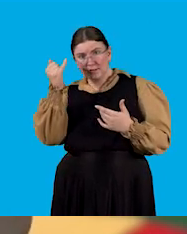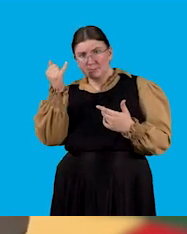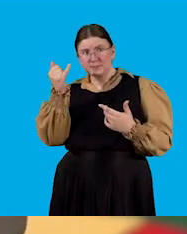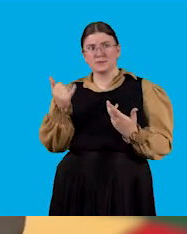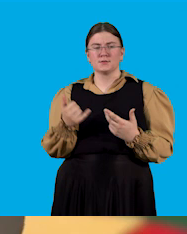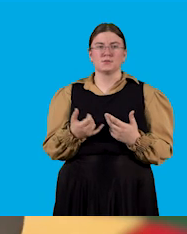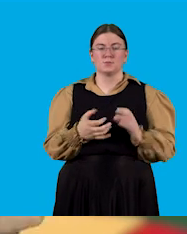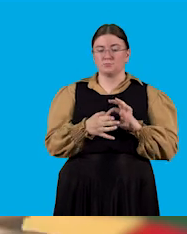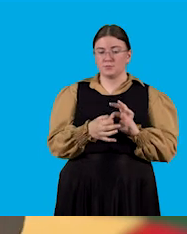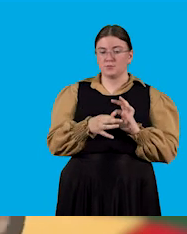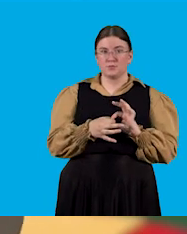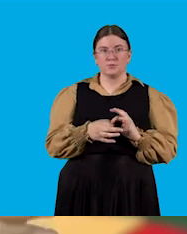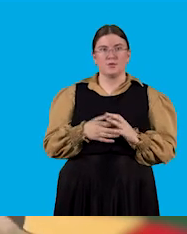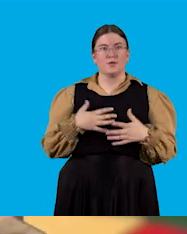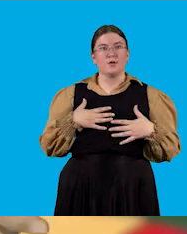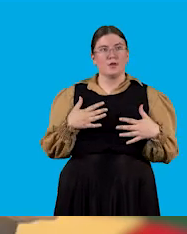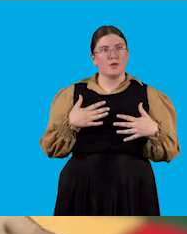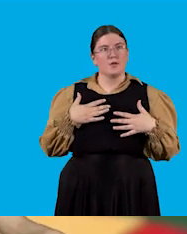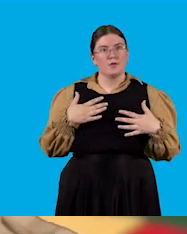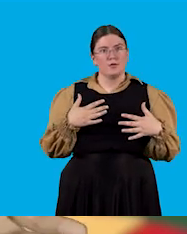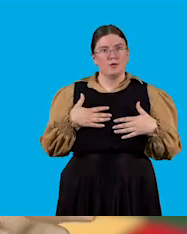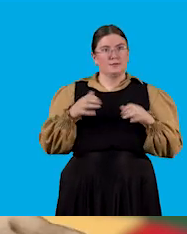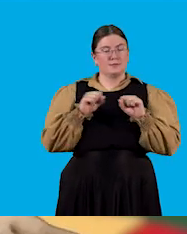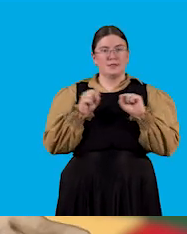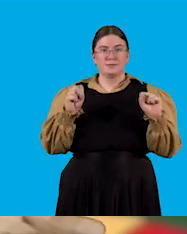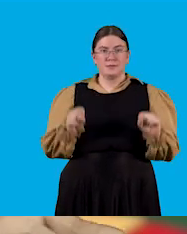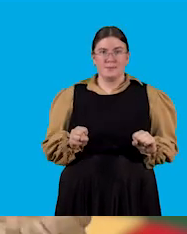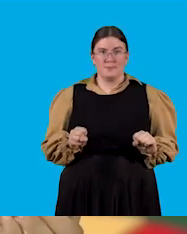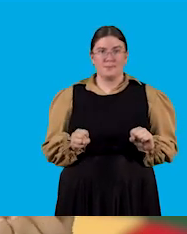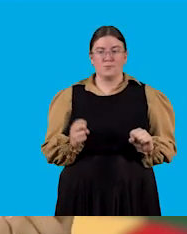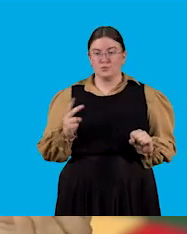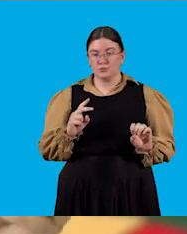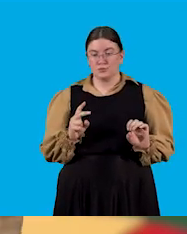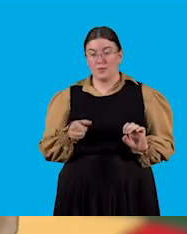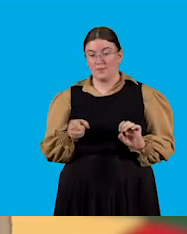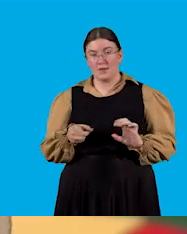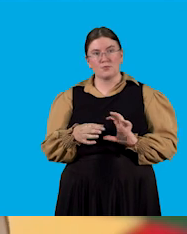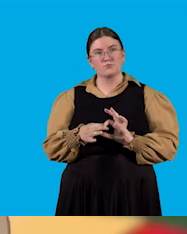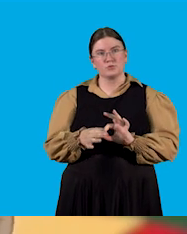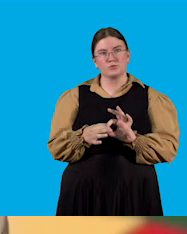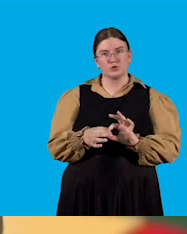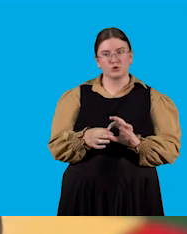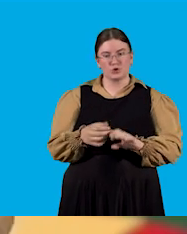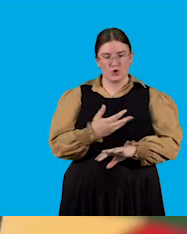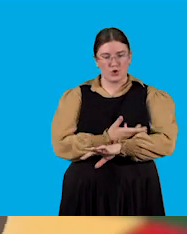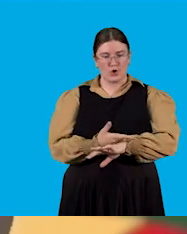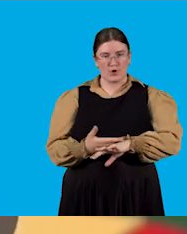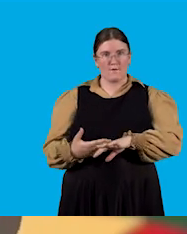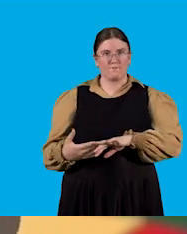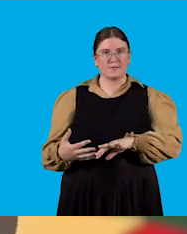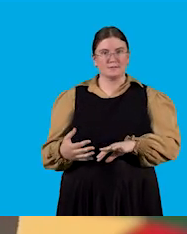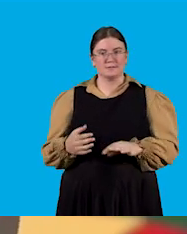related to the breathing system and how they are related to the nervous